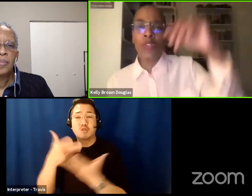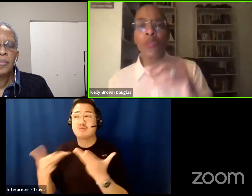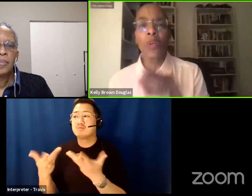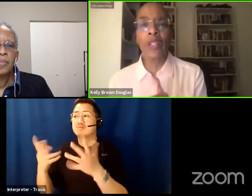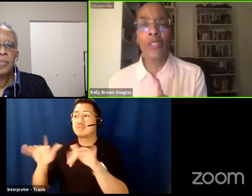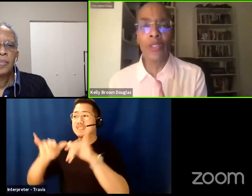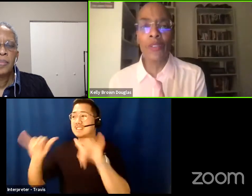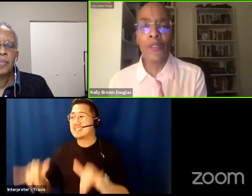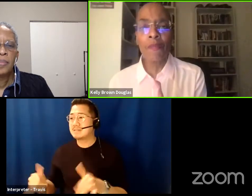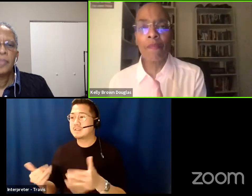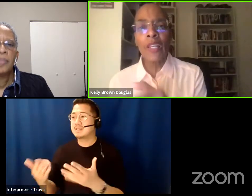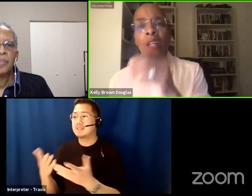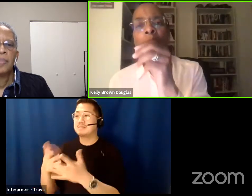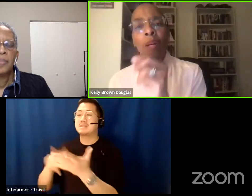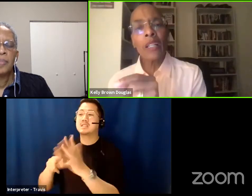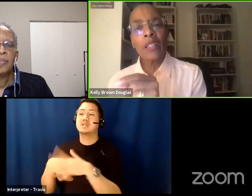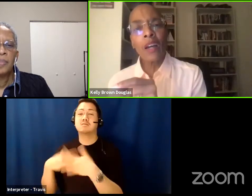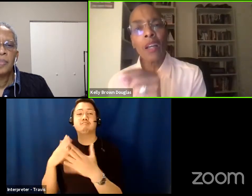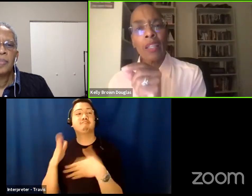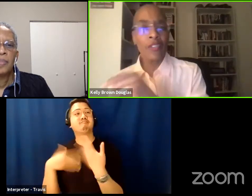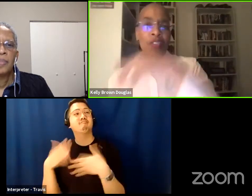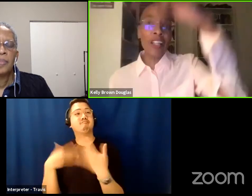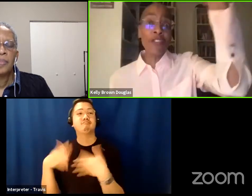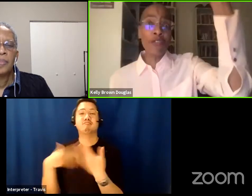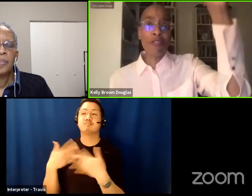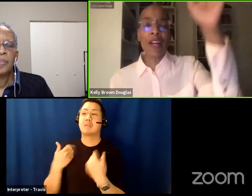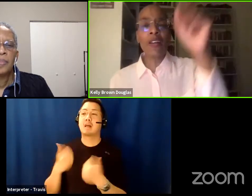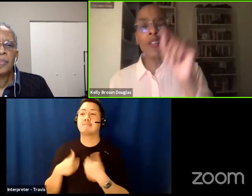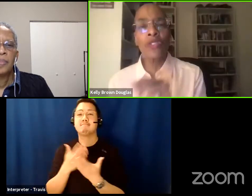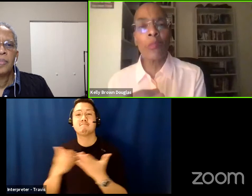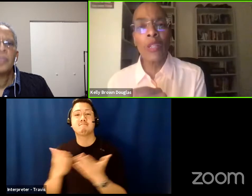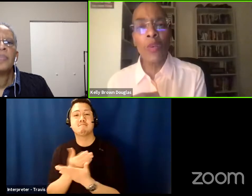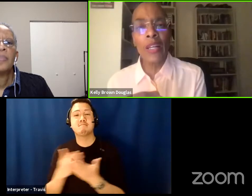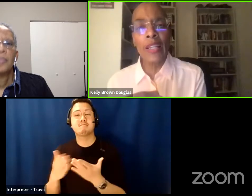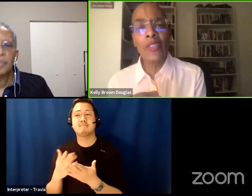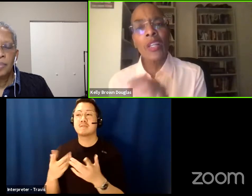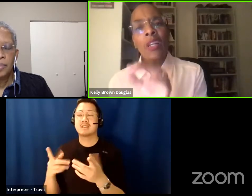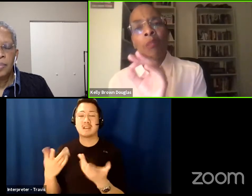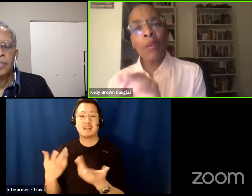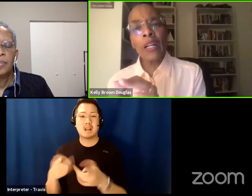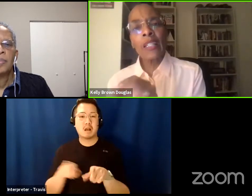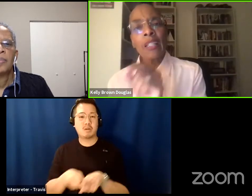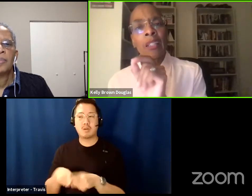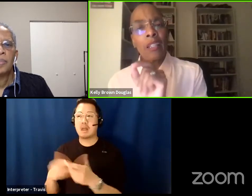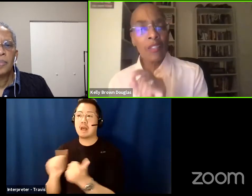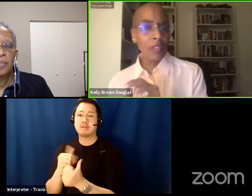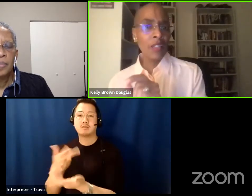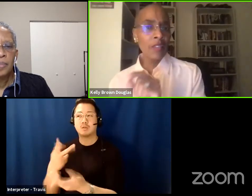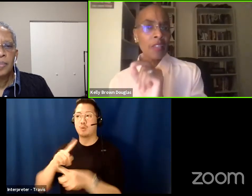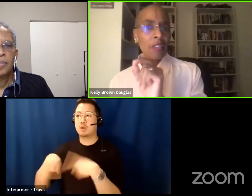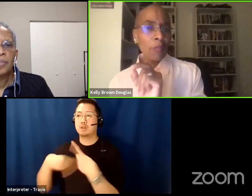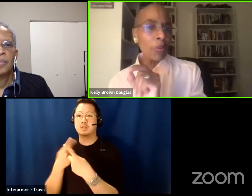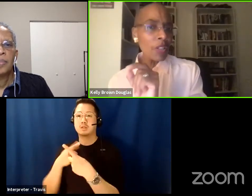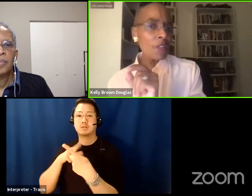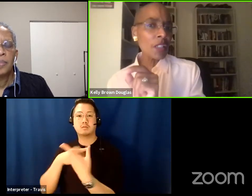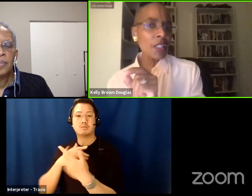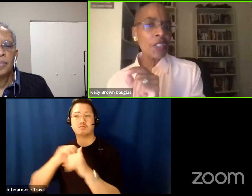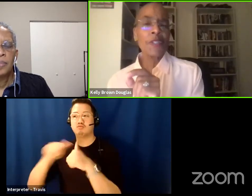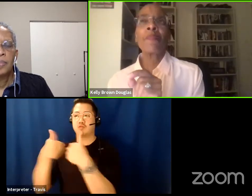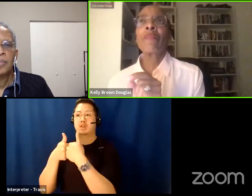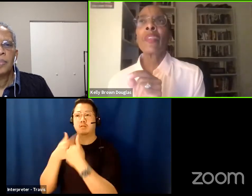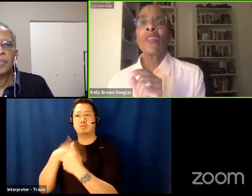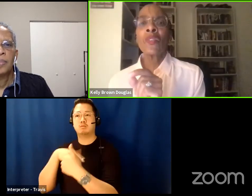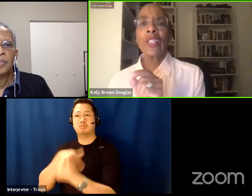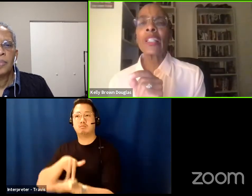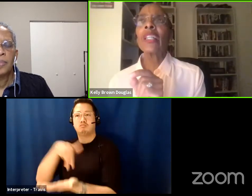and do what you want to do, but and stand your ground in so many ways, but the